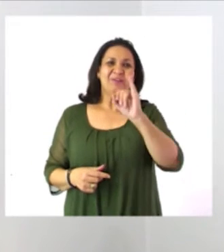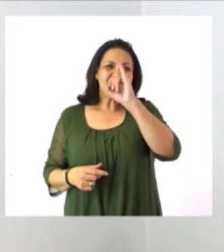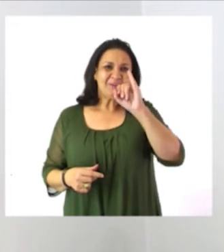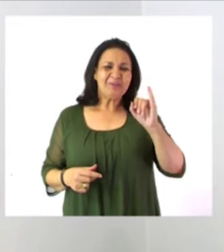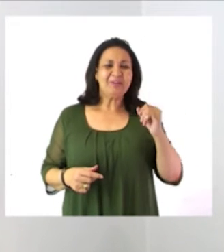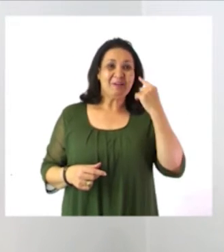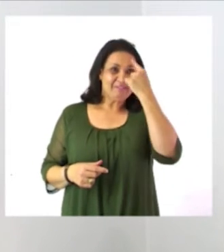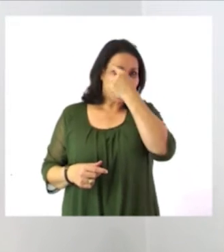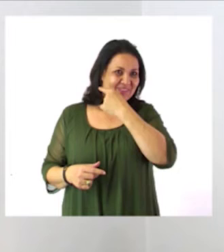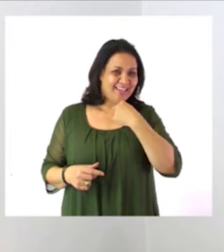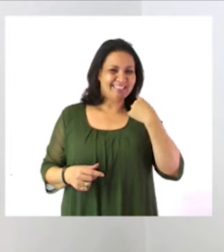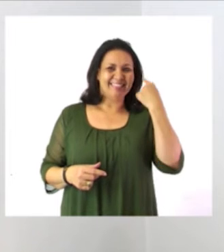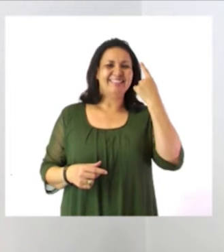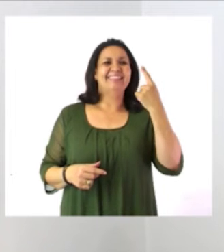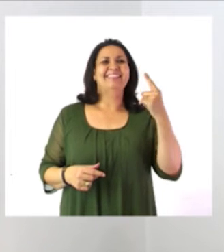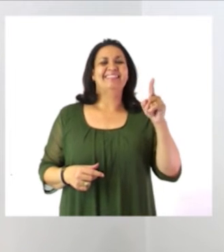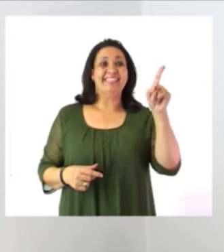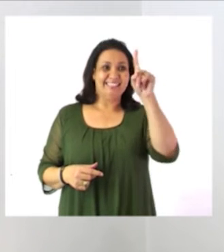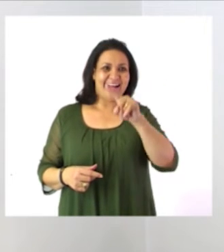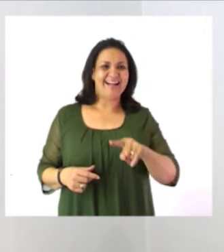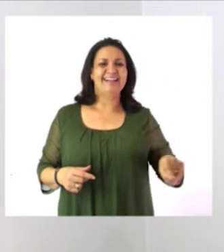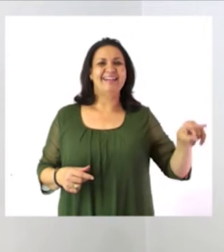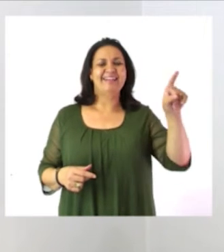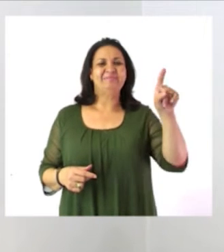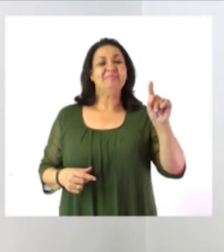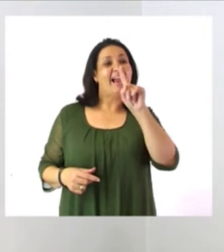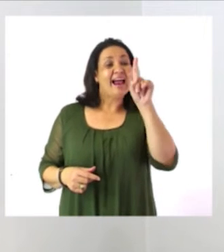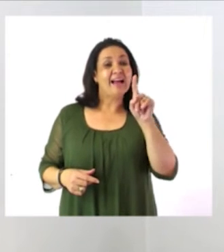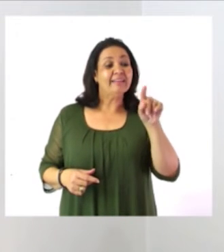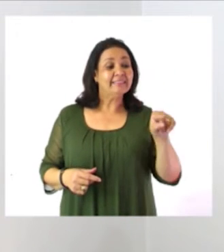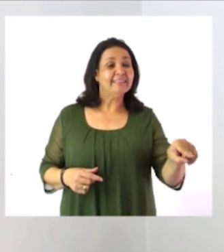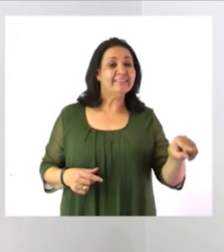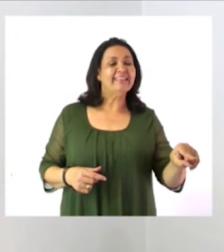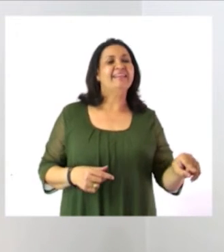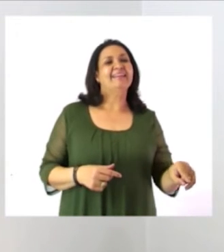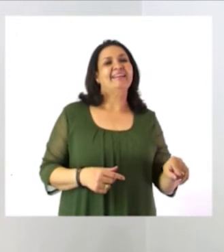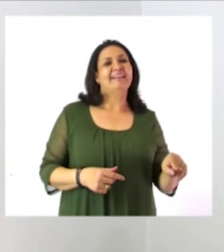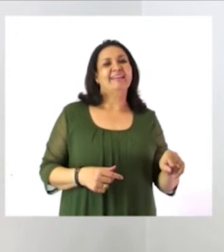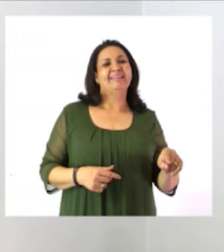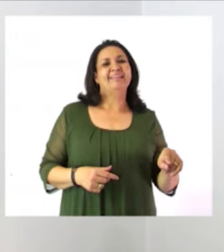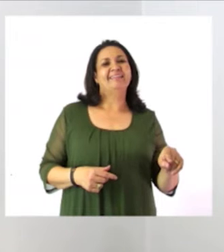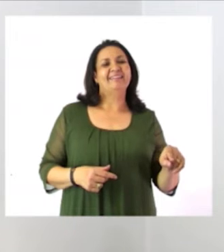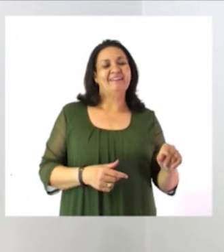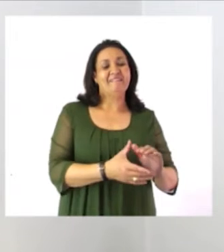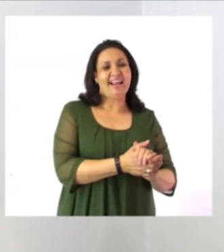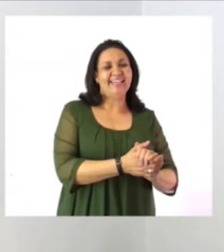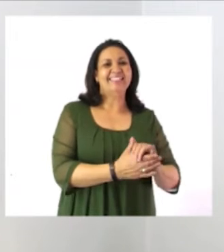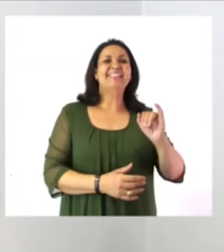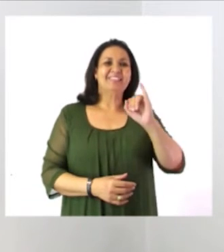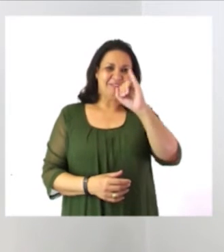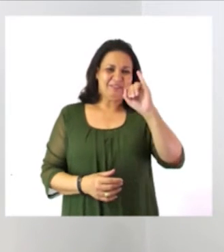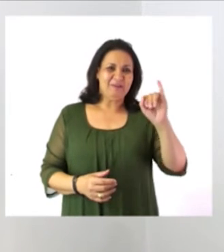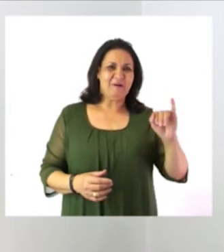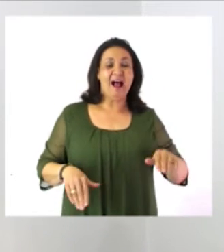face in that big circle while I ask Noah to draw for us on the board how he felt throughout